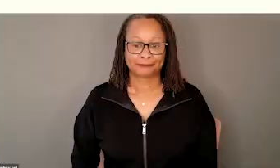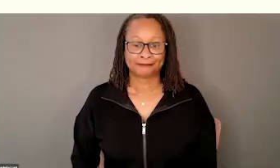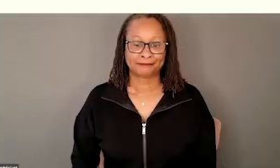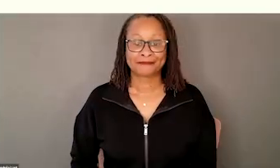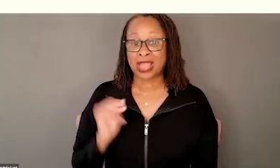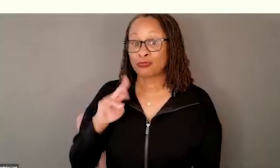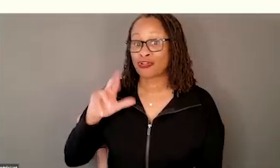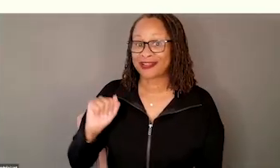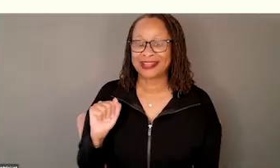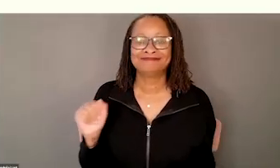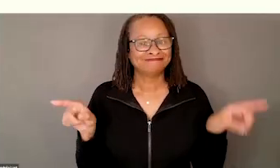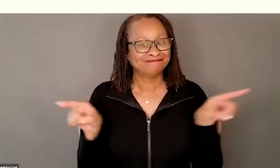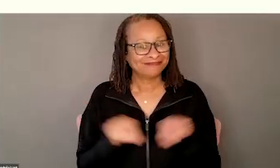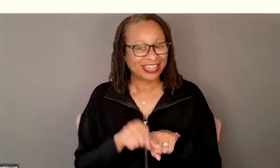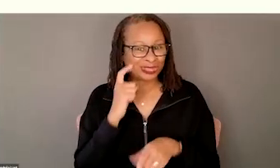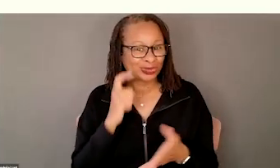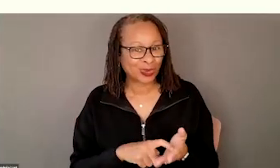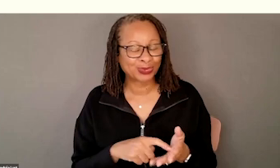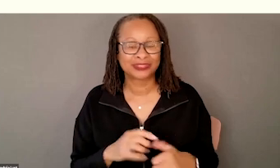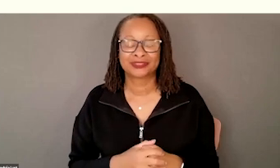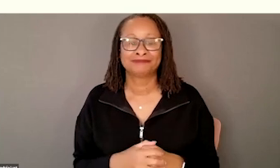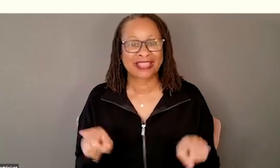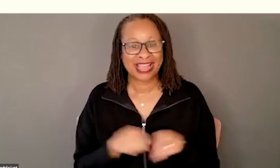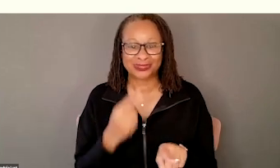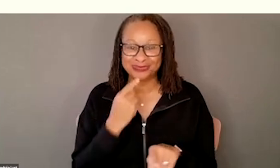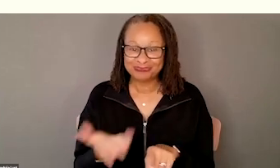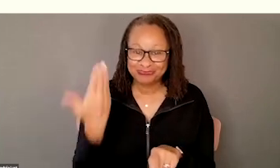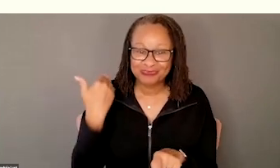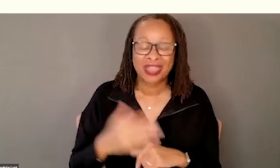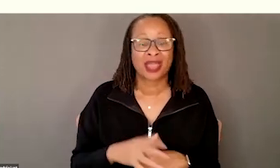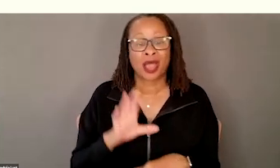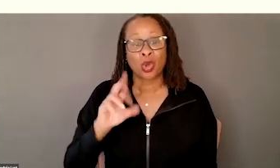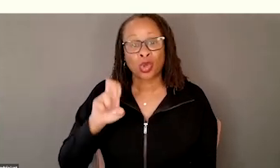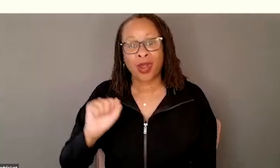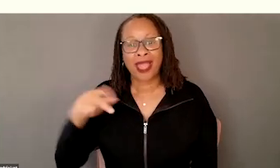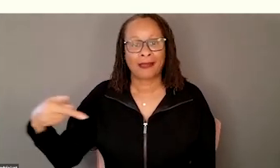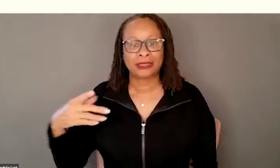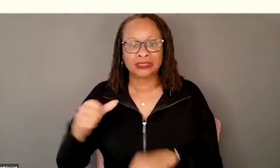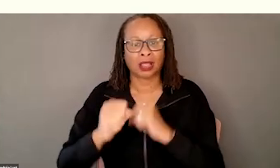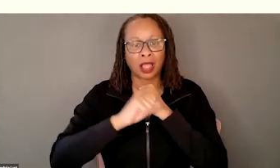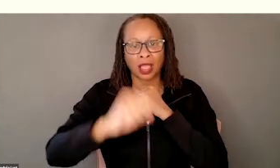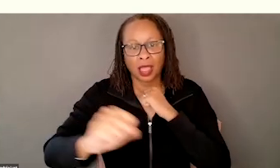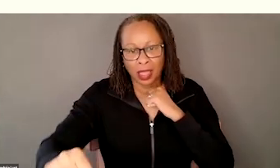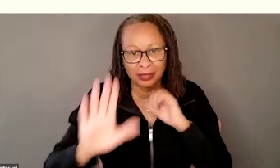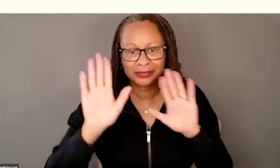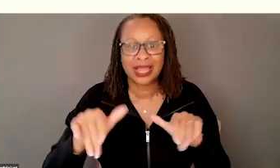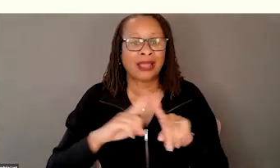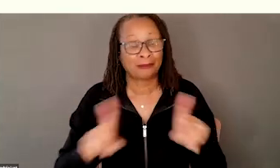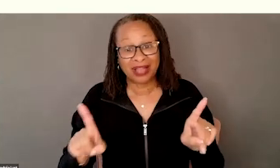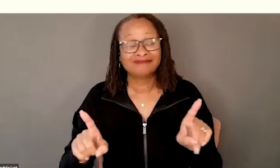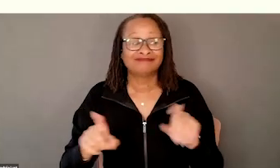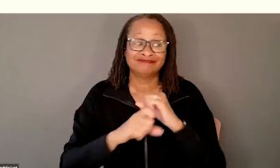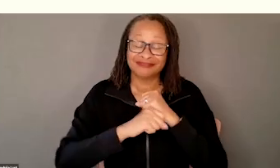So, as you can probably tell, and as you've been told before, the core app is too long. But it really is long